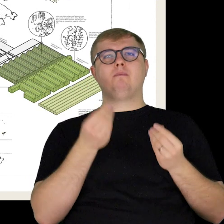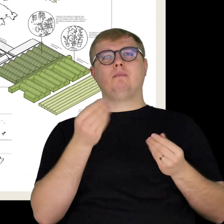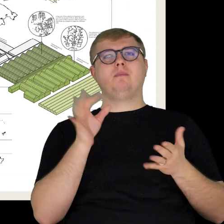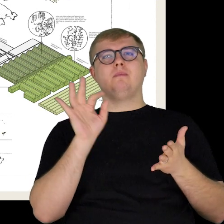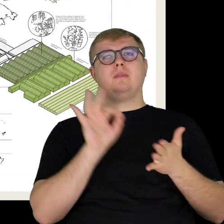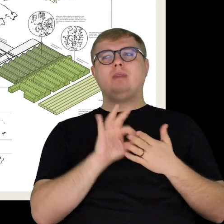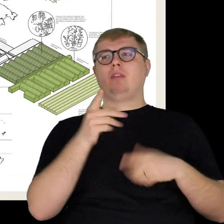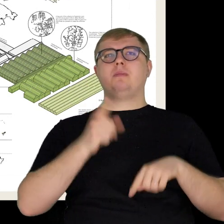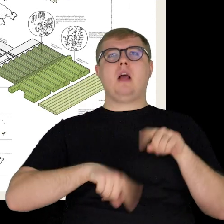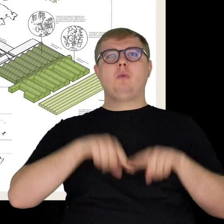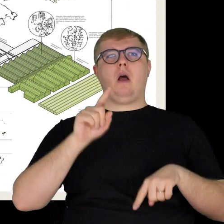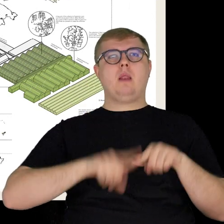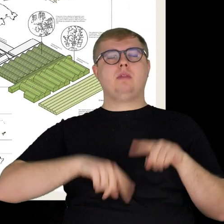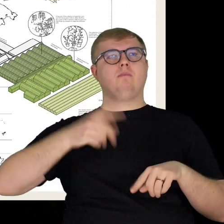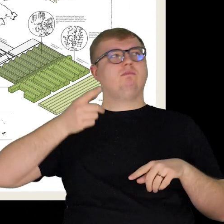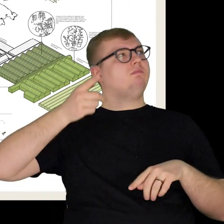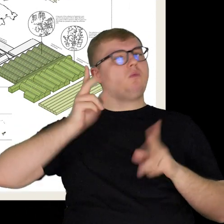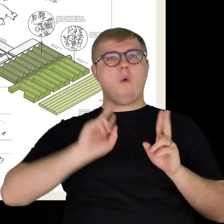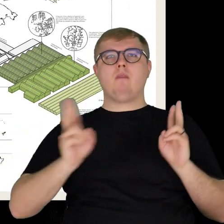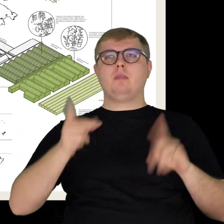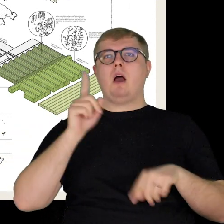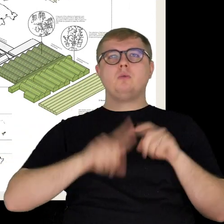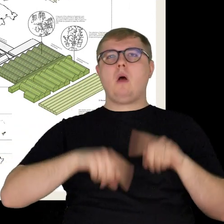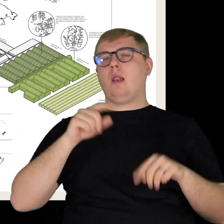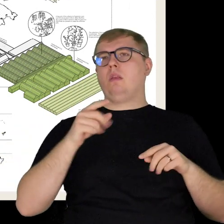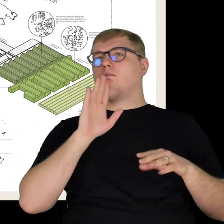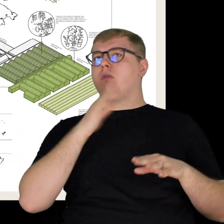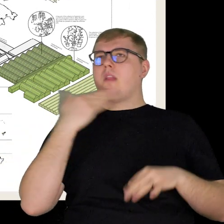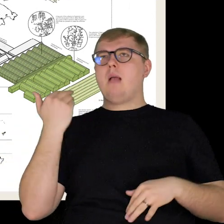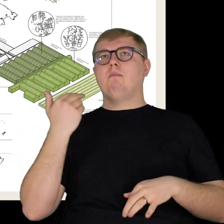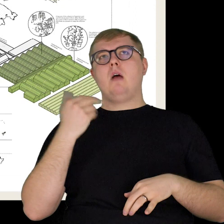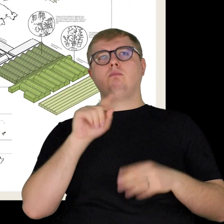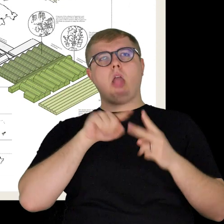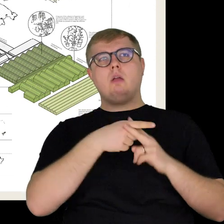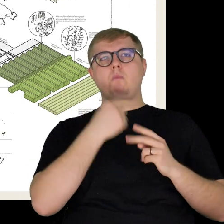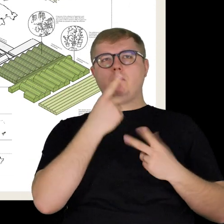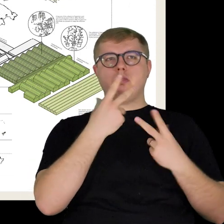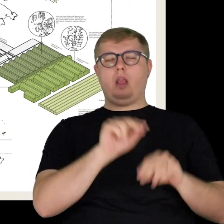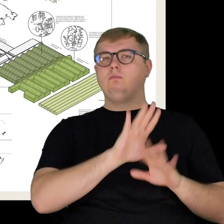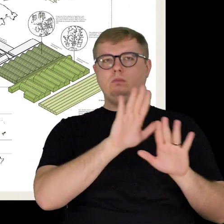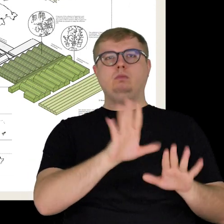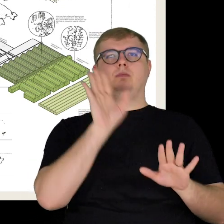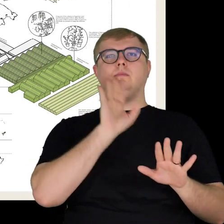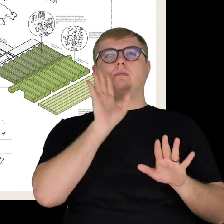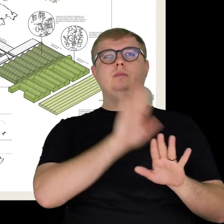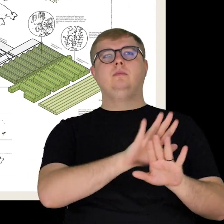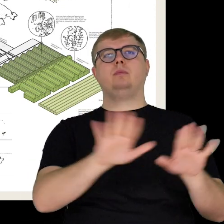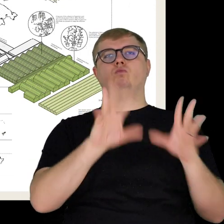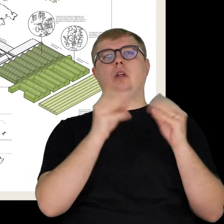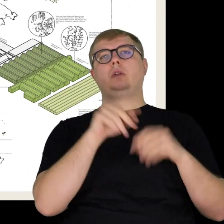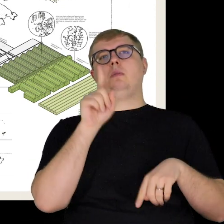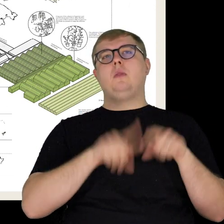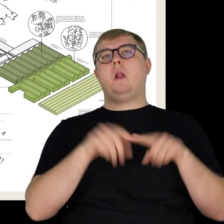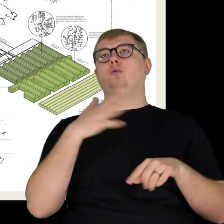normal, natural, kind of unquestionable sort of an innocent, perhaps even space that you would walk into and it just feels kind of